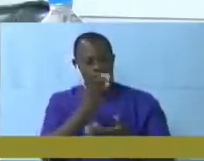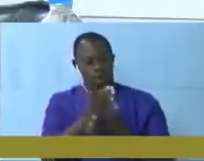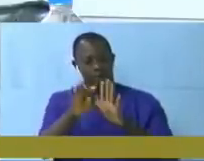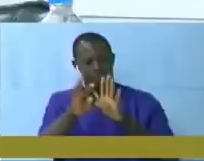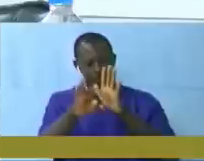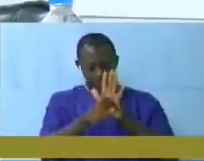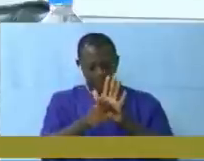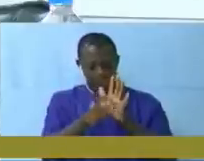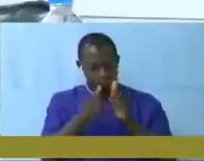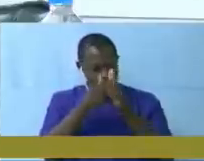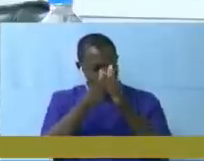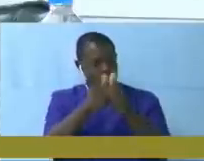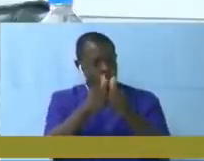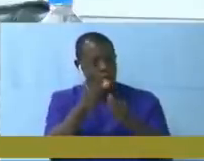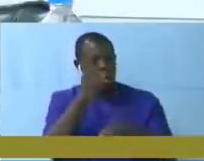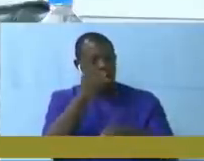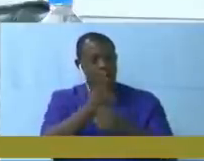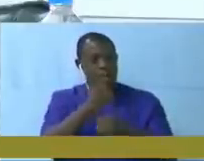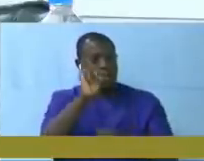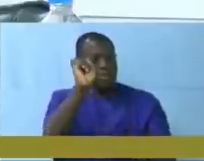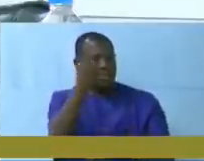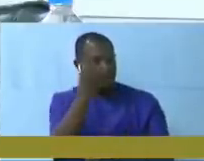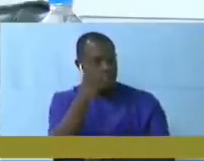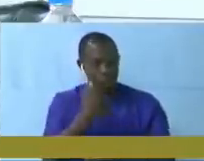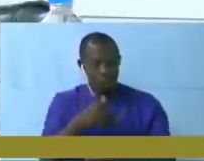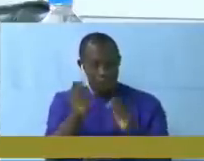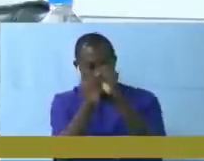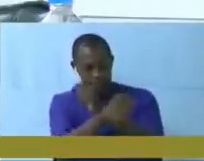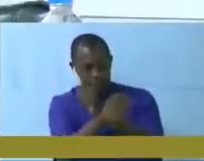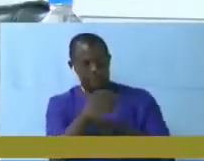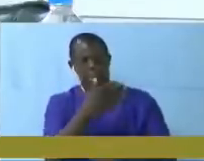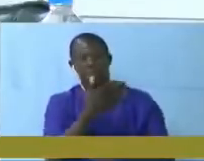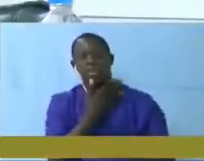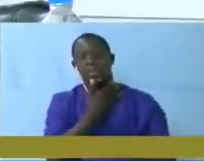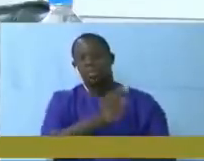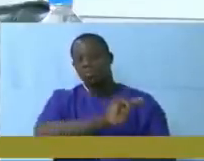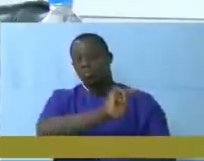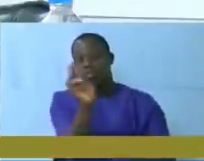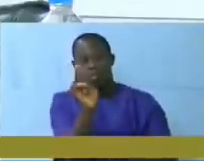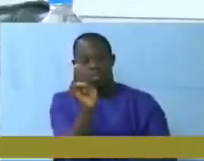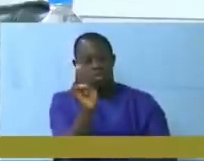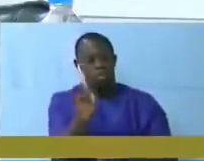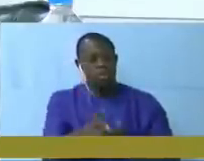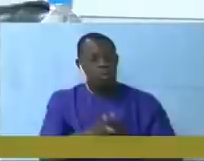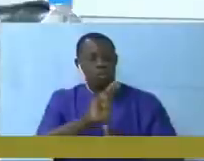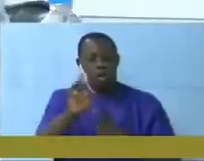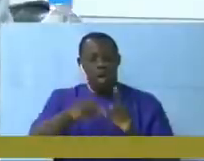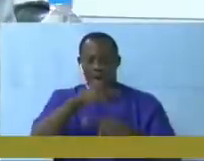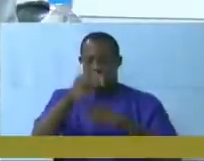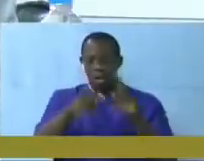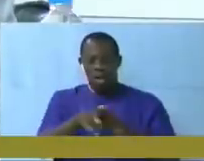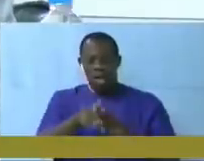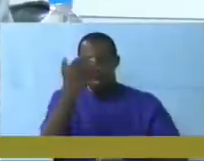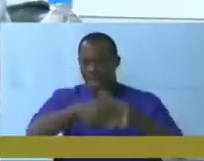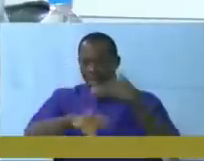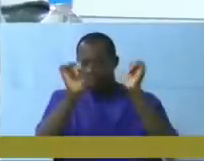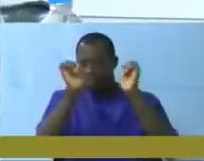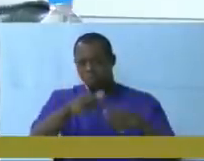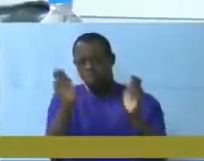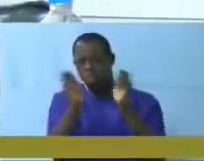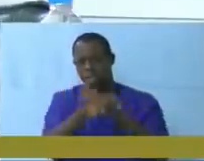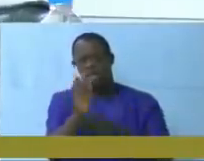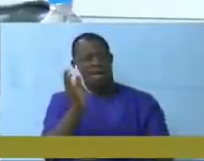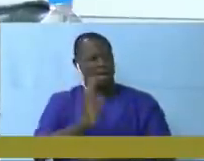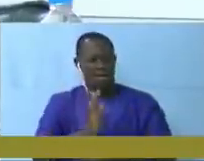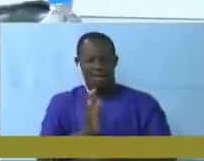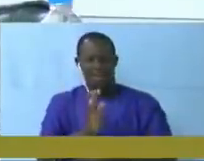really want to make it difficult for them to be changed. So it's like not that it can never be changed, but at the end